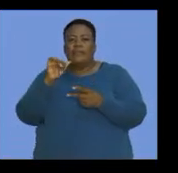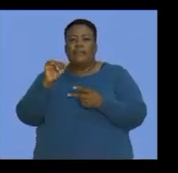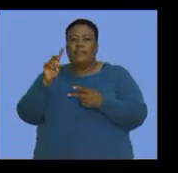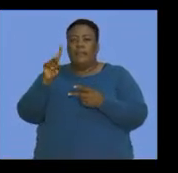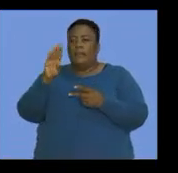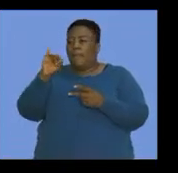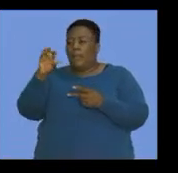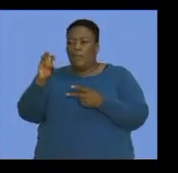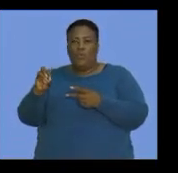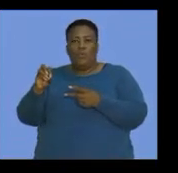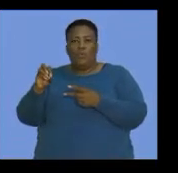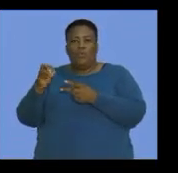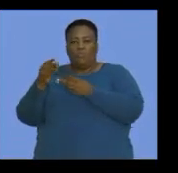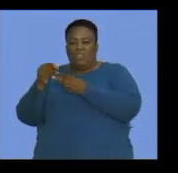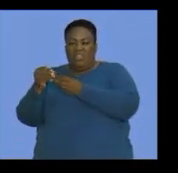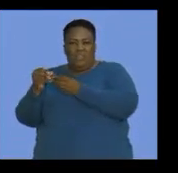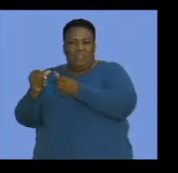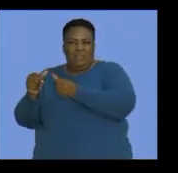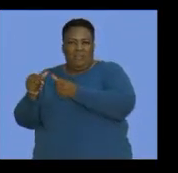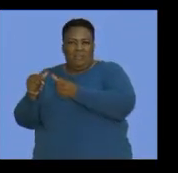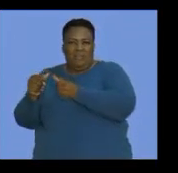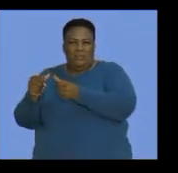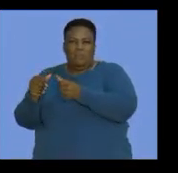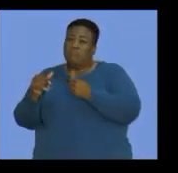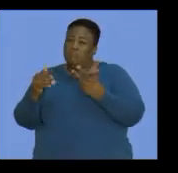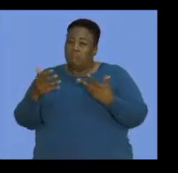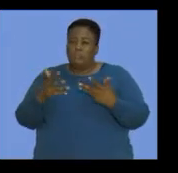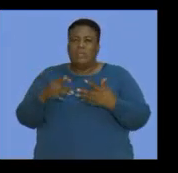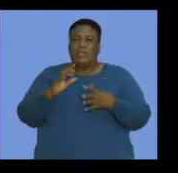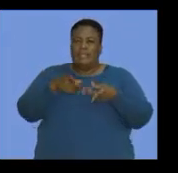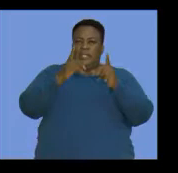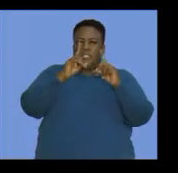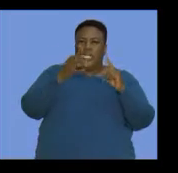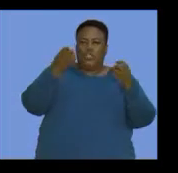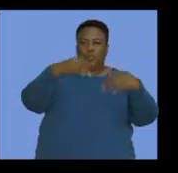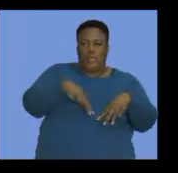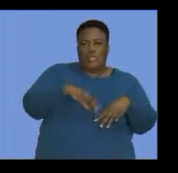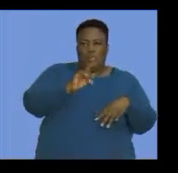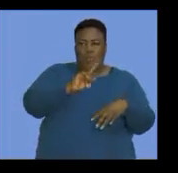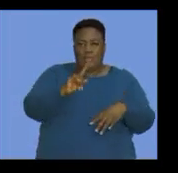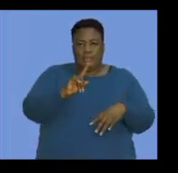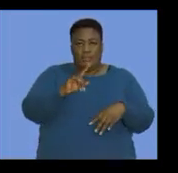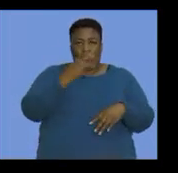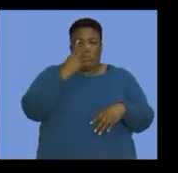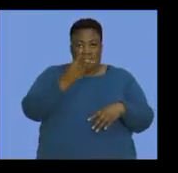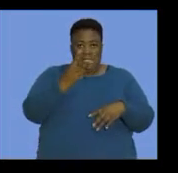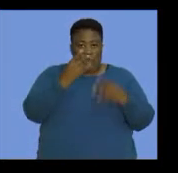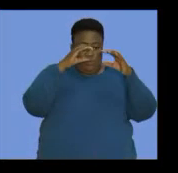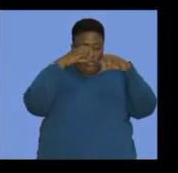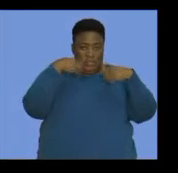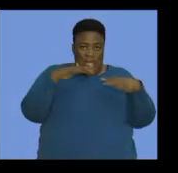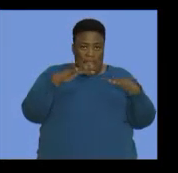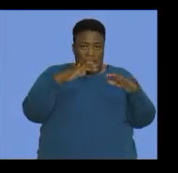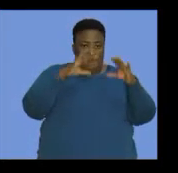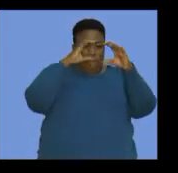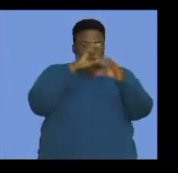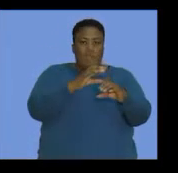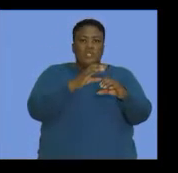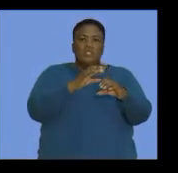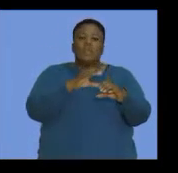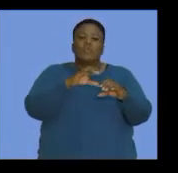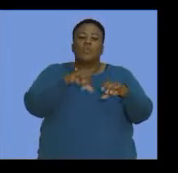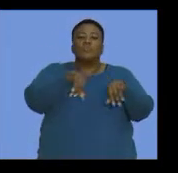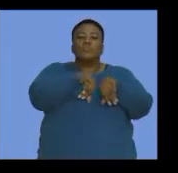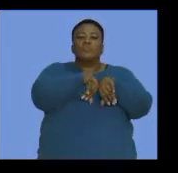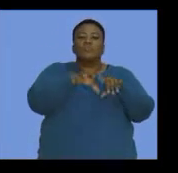waste. You will see that in this lesson, we start off focusing on what is solid waste. Let's try